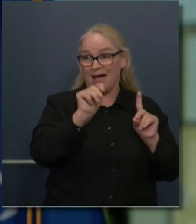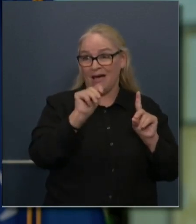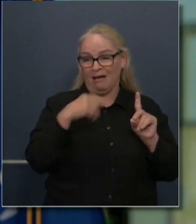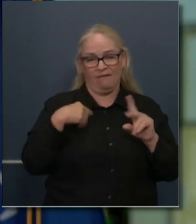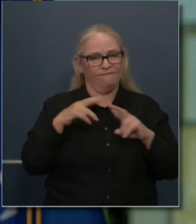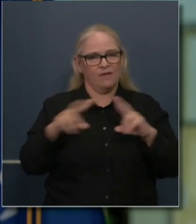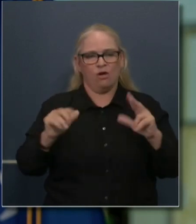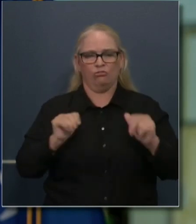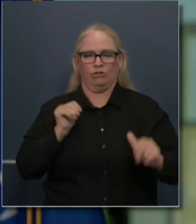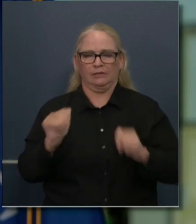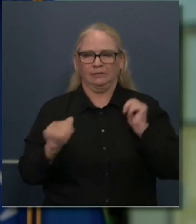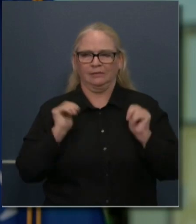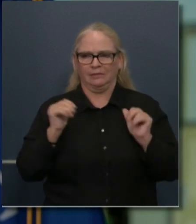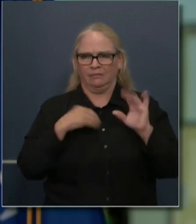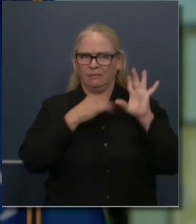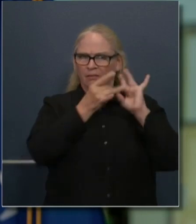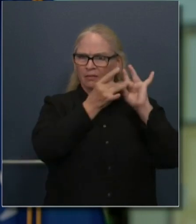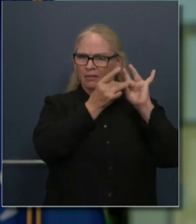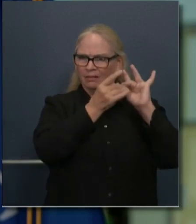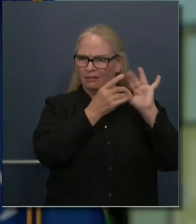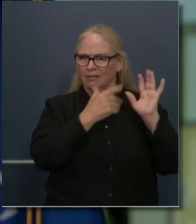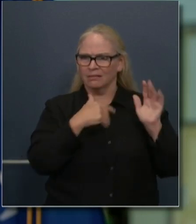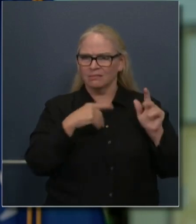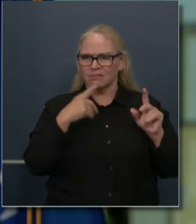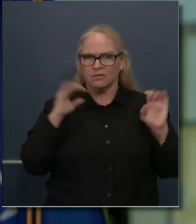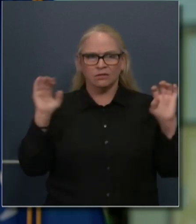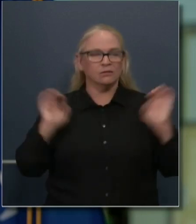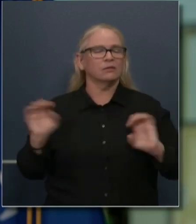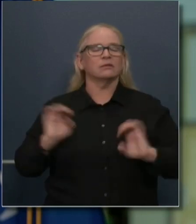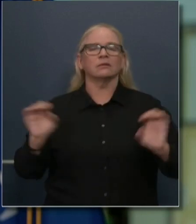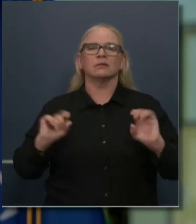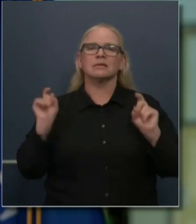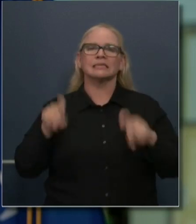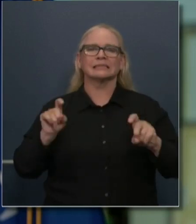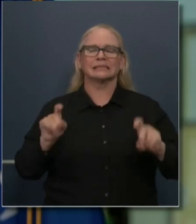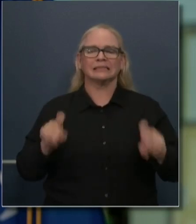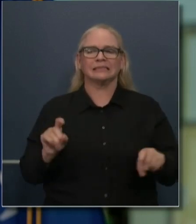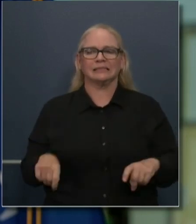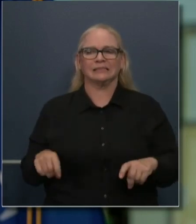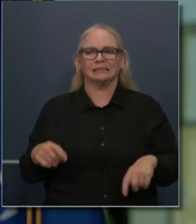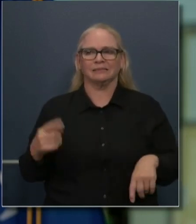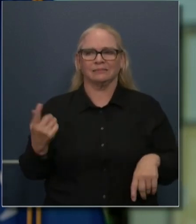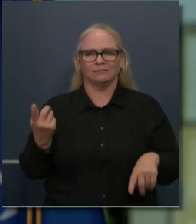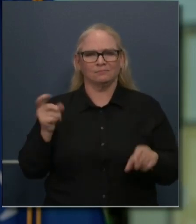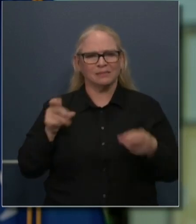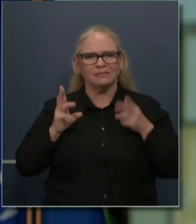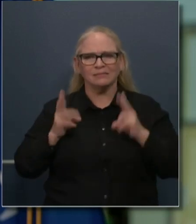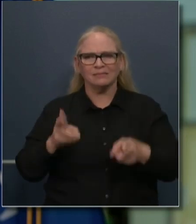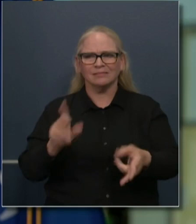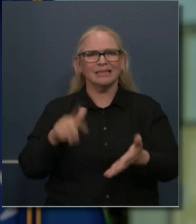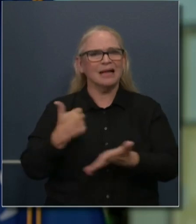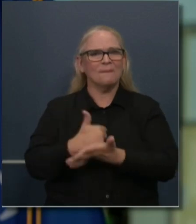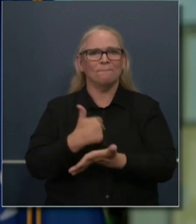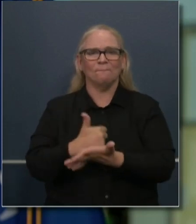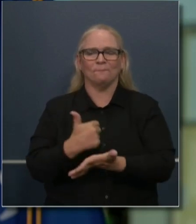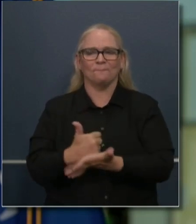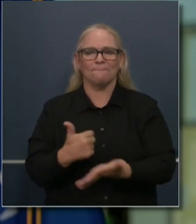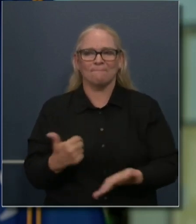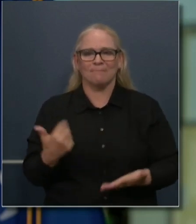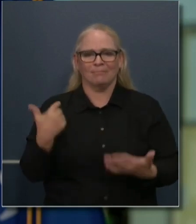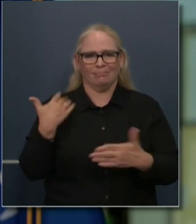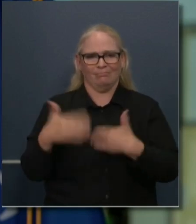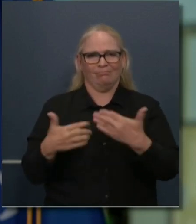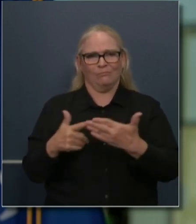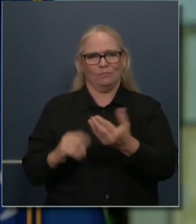and pointed in terms of the urgency to meet the moment and to get ahead of the curve. We haven't been shy in